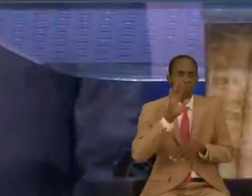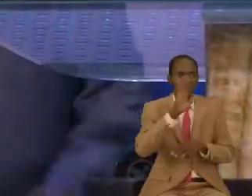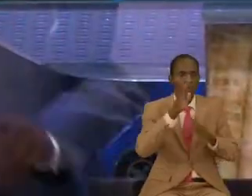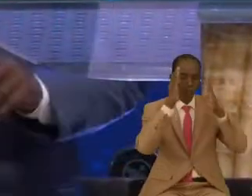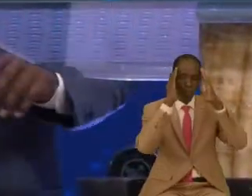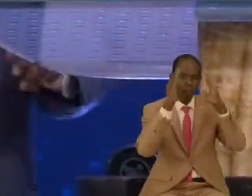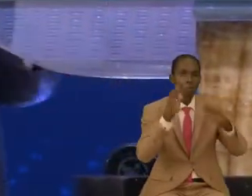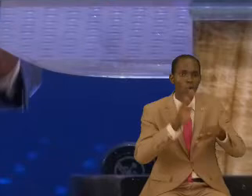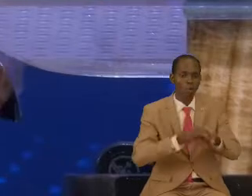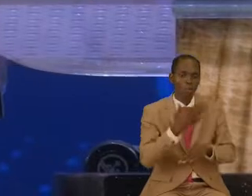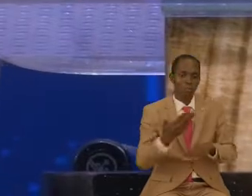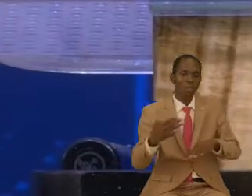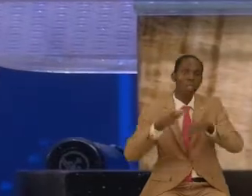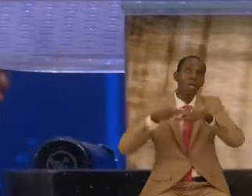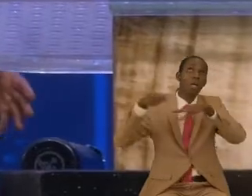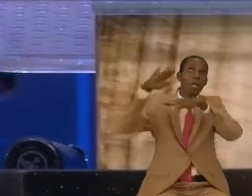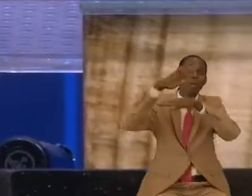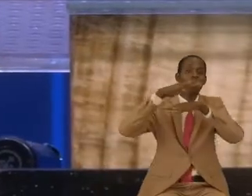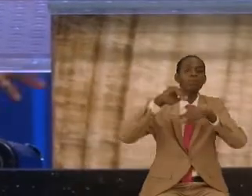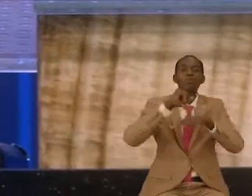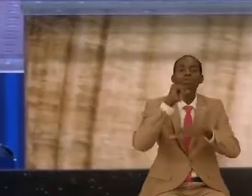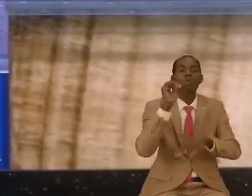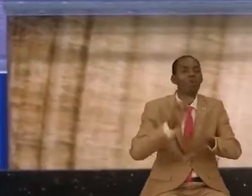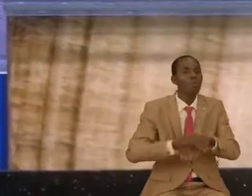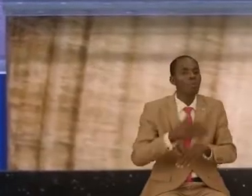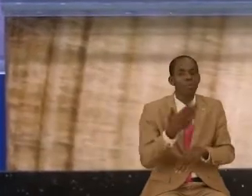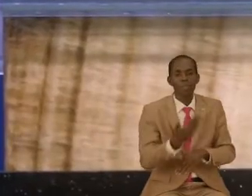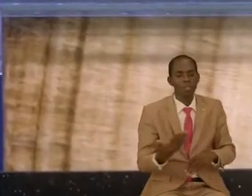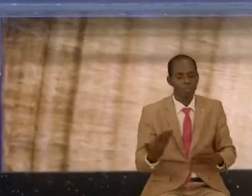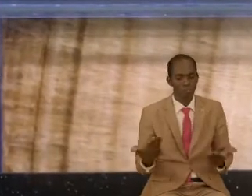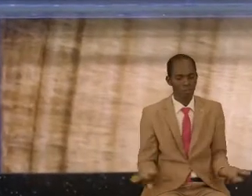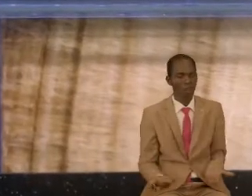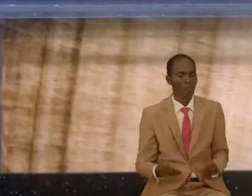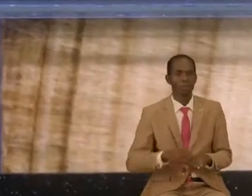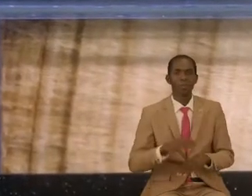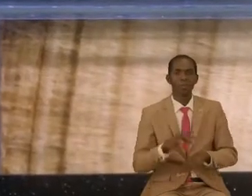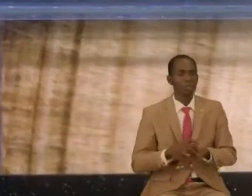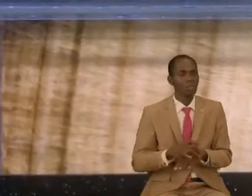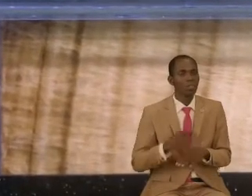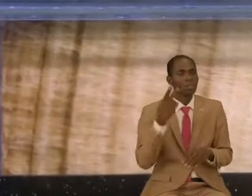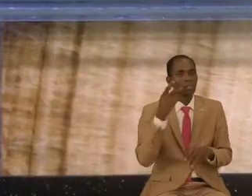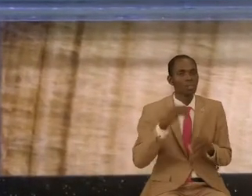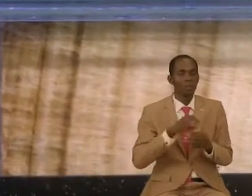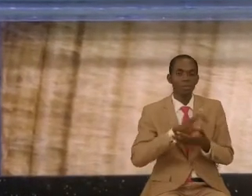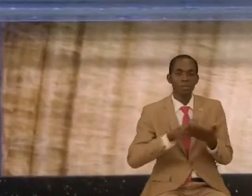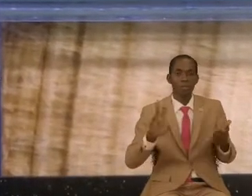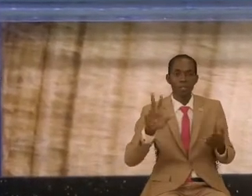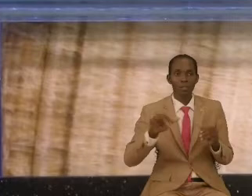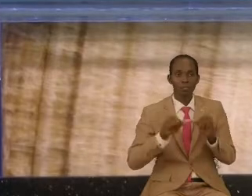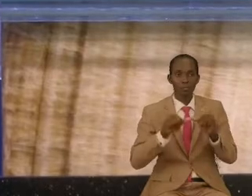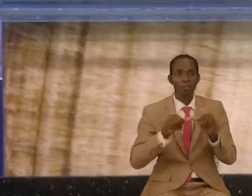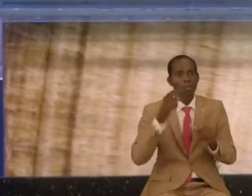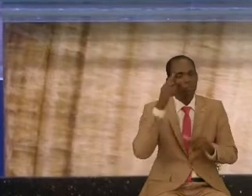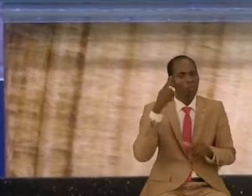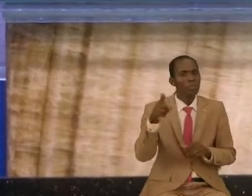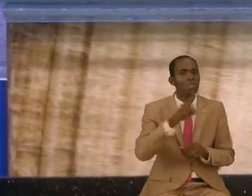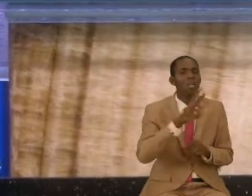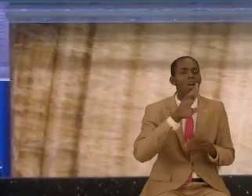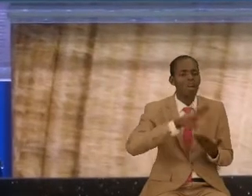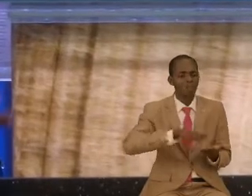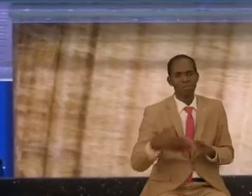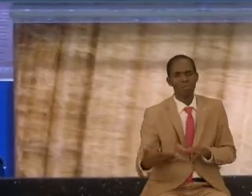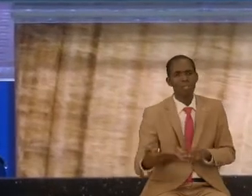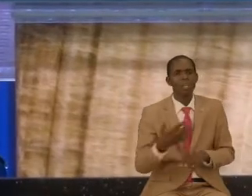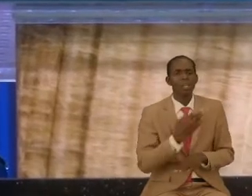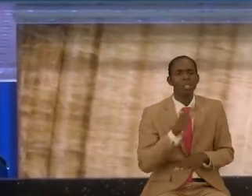things above, not on things on the earth. In verse 3, it says, for ye are dead, and